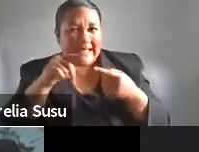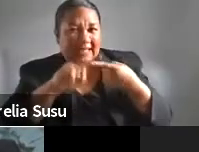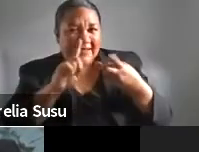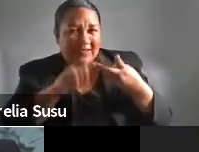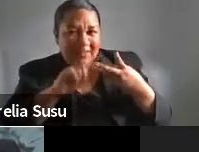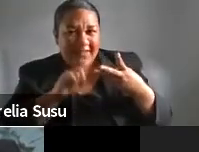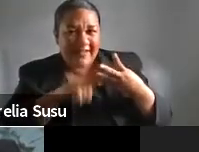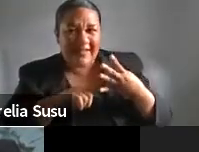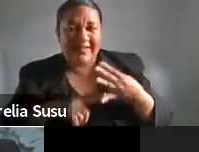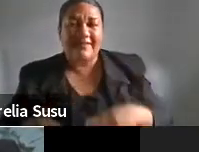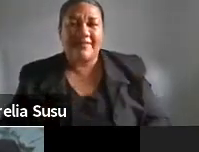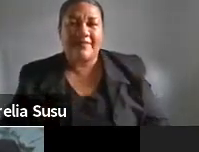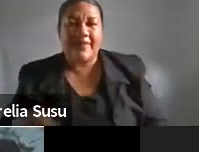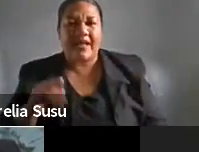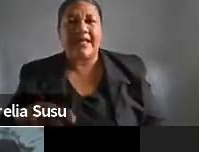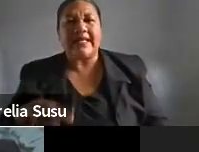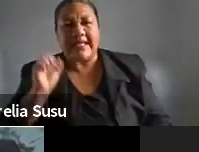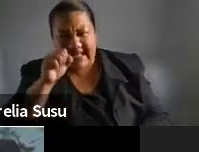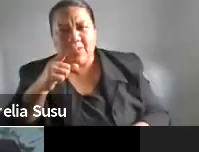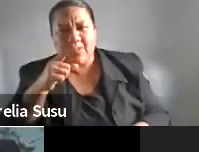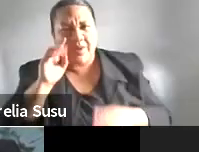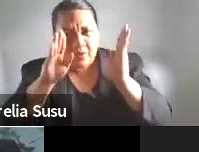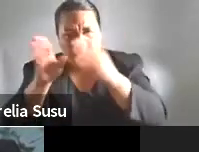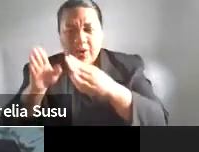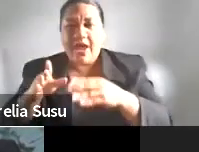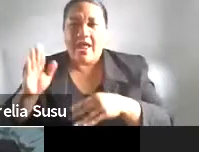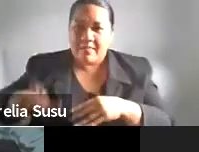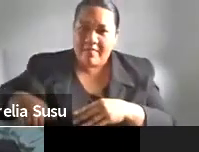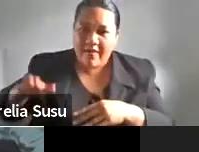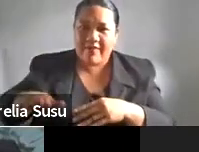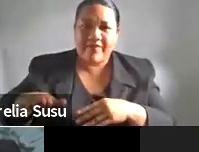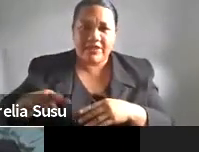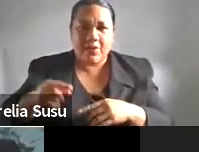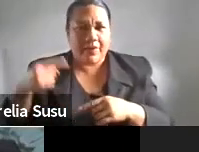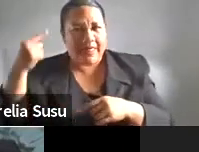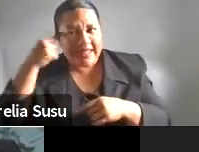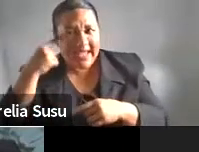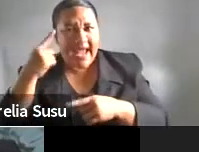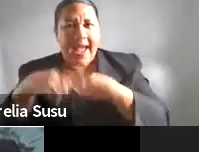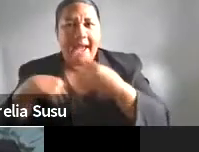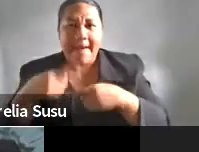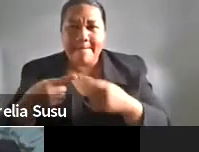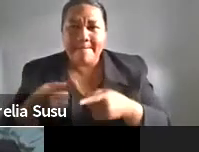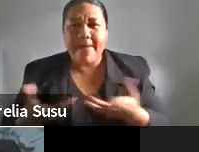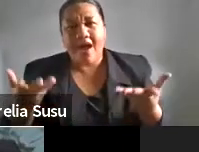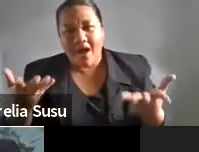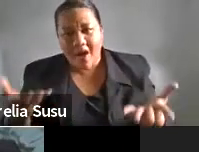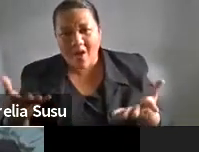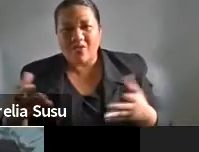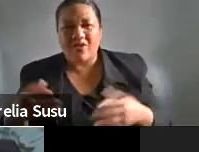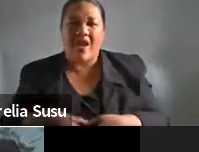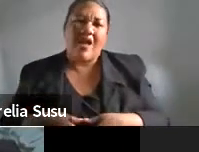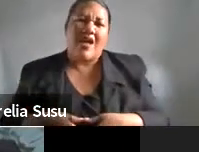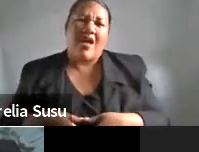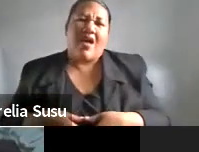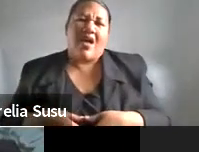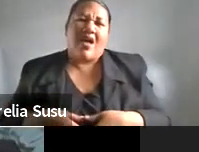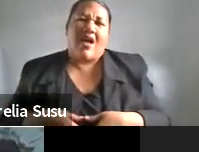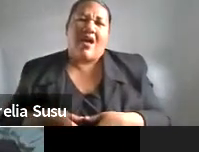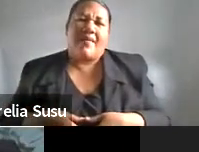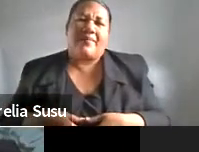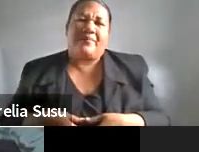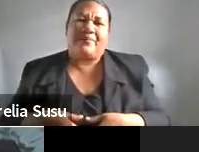poverty. Yes, it's about, we are all thinking about disrupting the unfair system, accessing poverty, but we also need to acknowledge